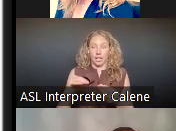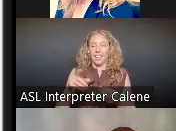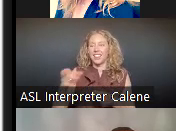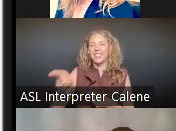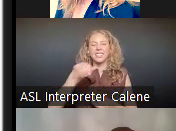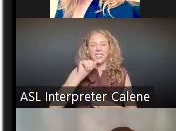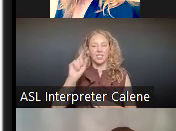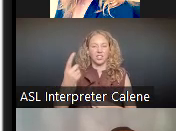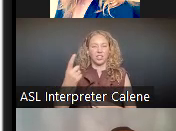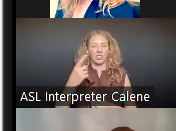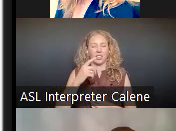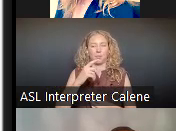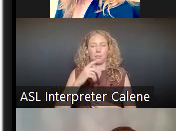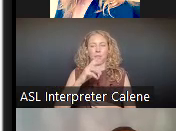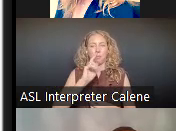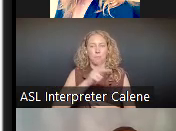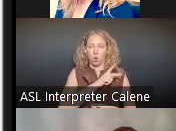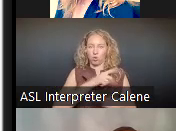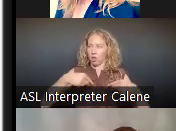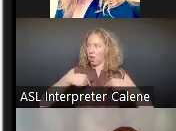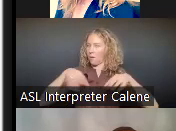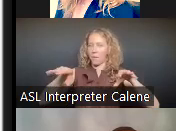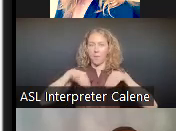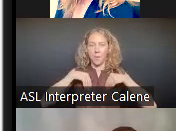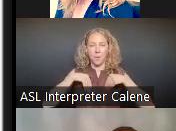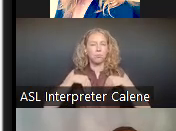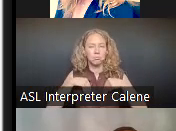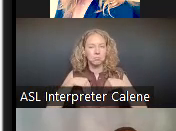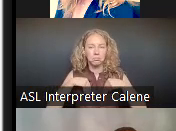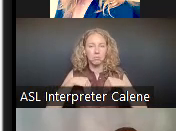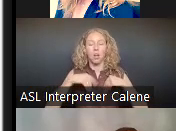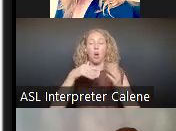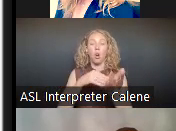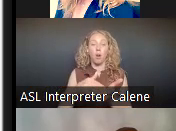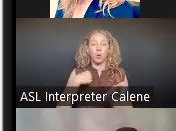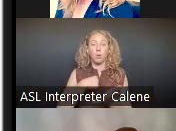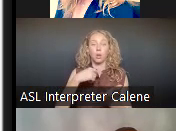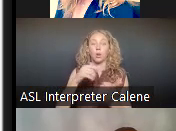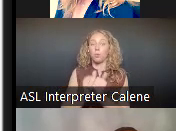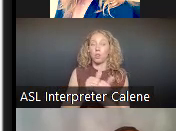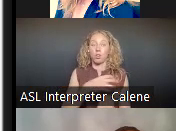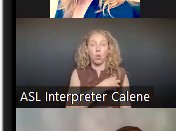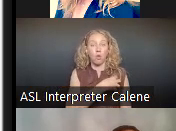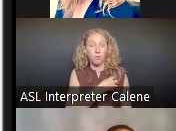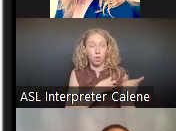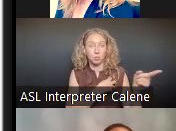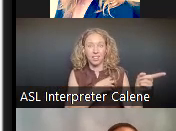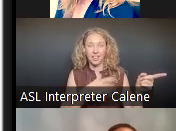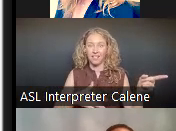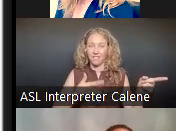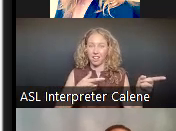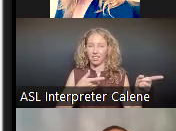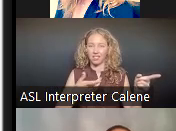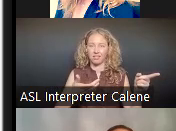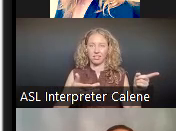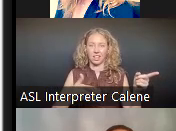not a personal ownership, right? Because oftentimes we ran into, especially with law enforcement, that they feel like they have to,